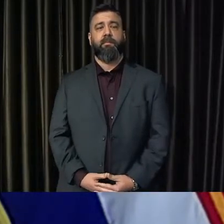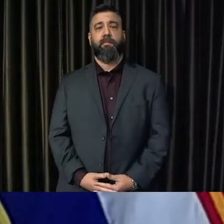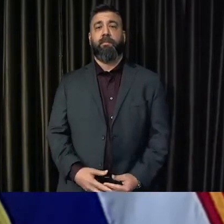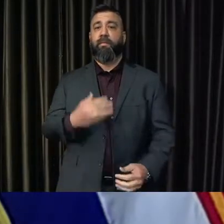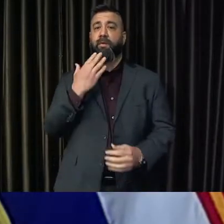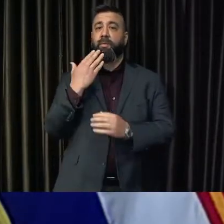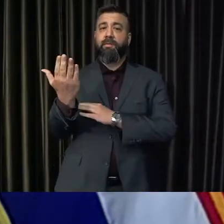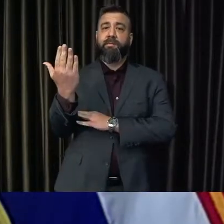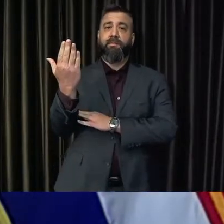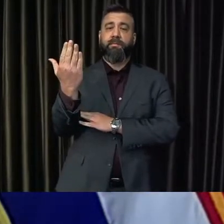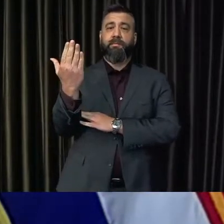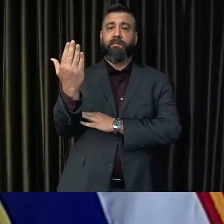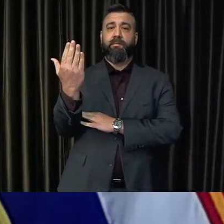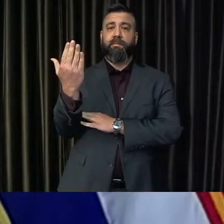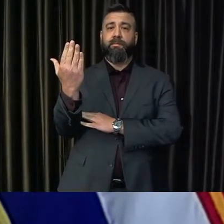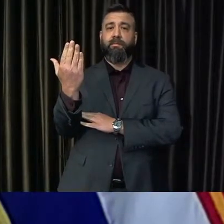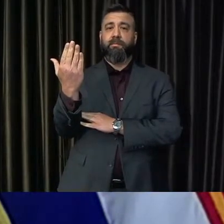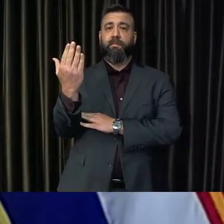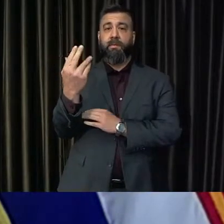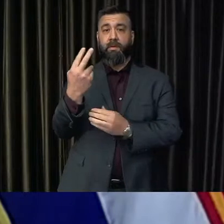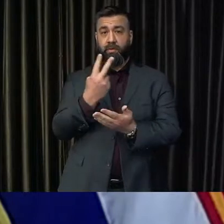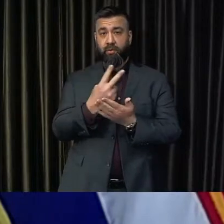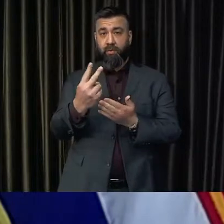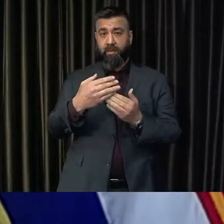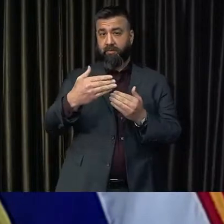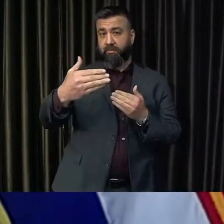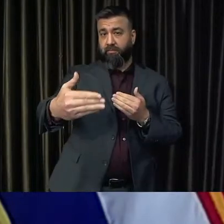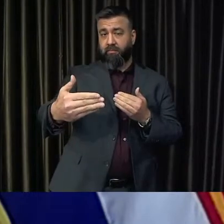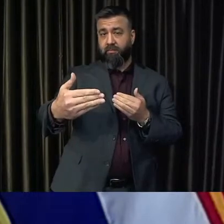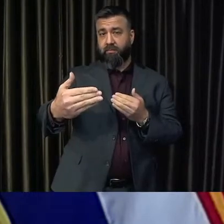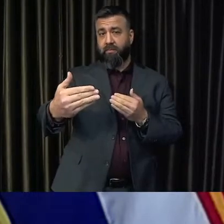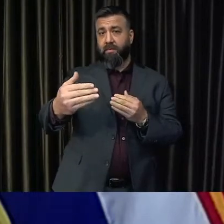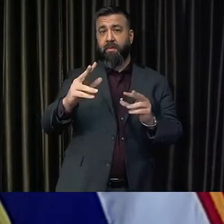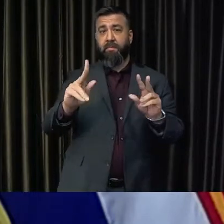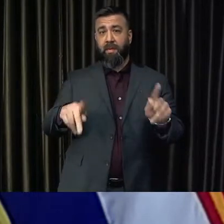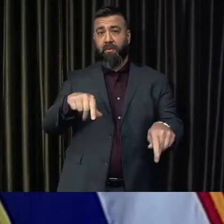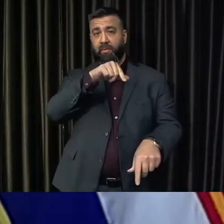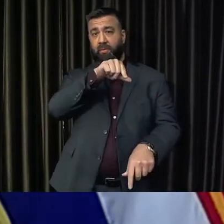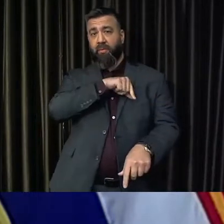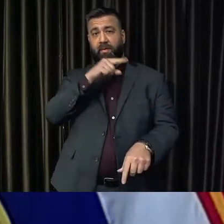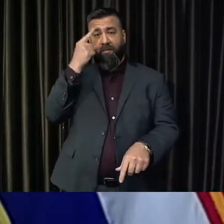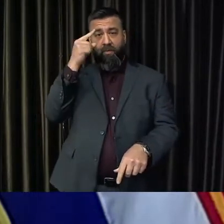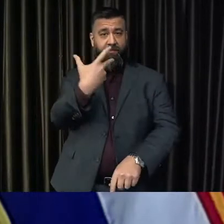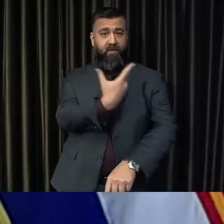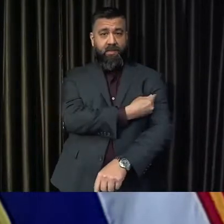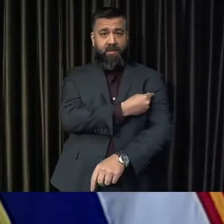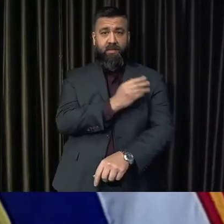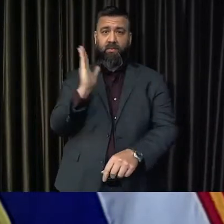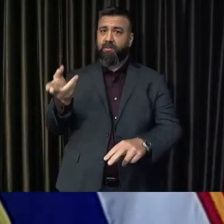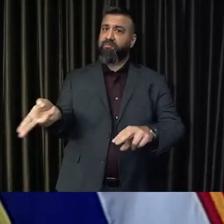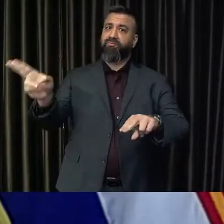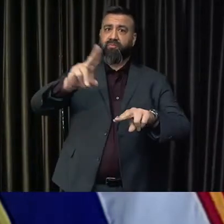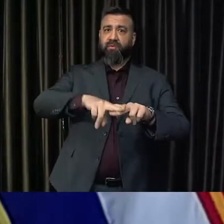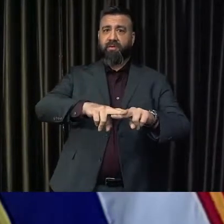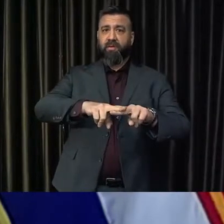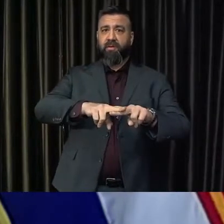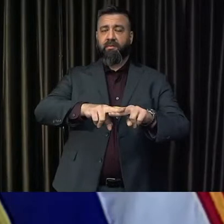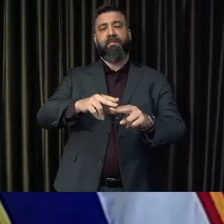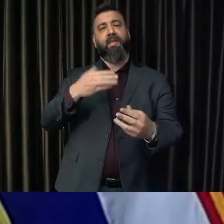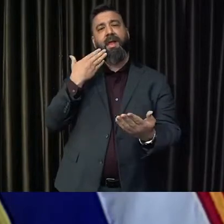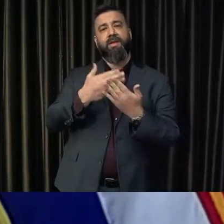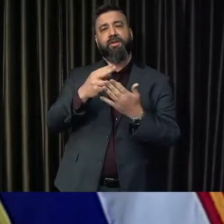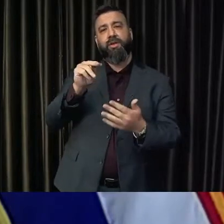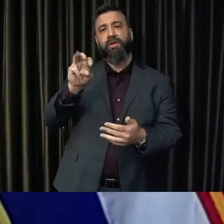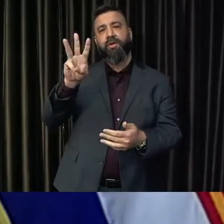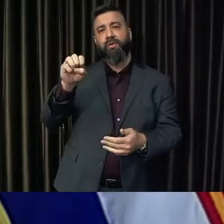Good morning. 2 weeks from now, the number of people eligible for a vaccine will greatly increase. Well, that's good news